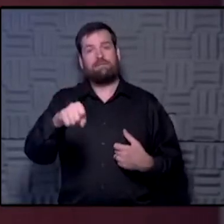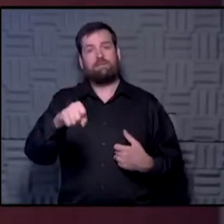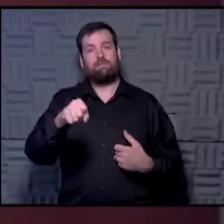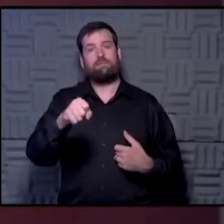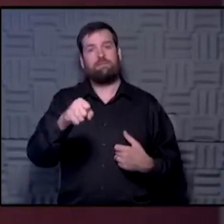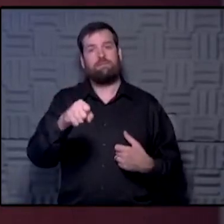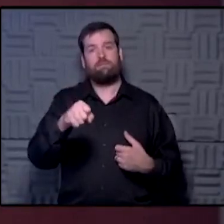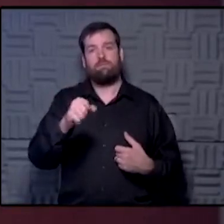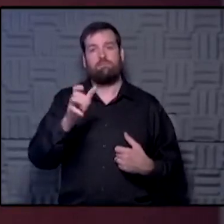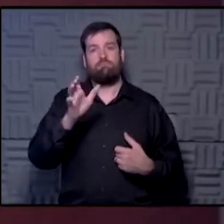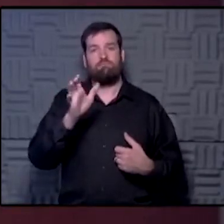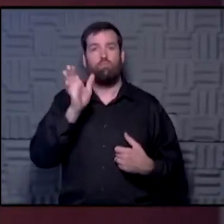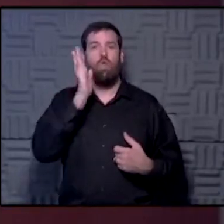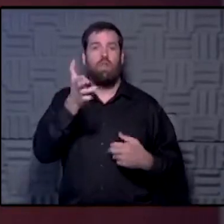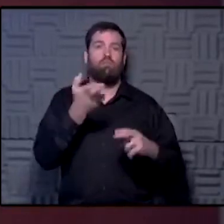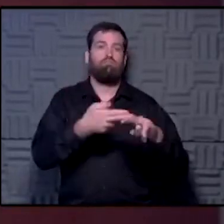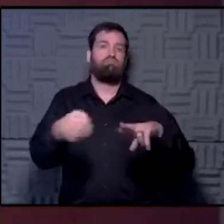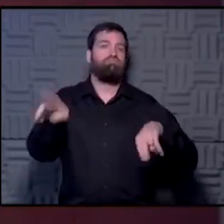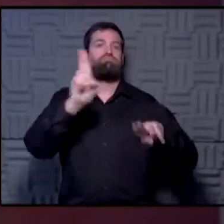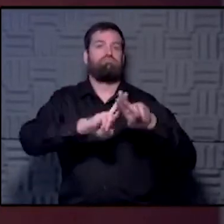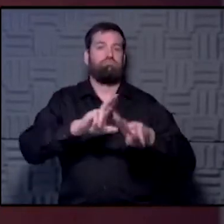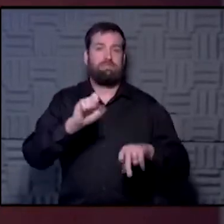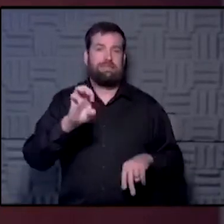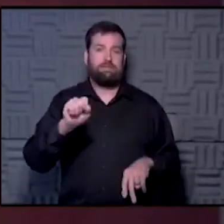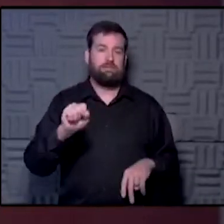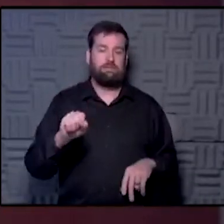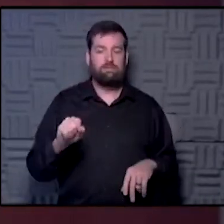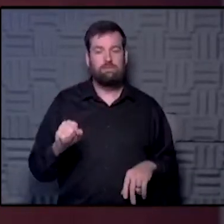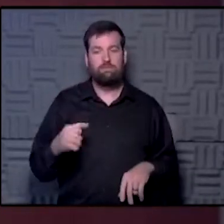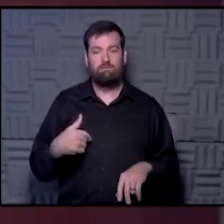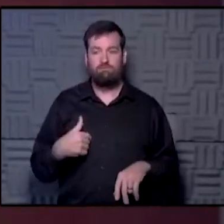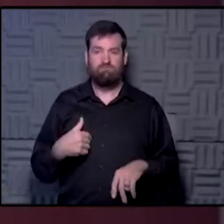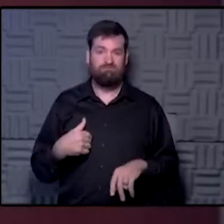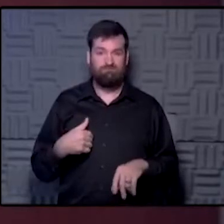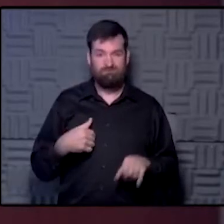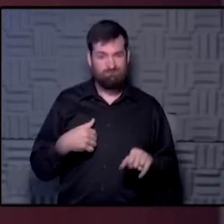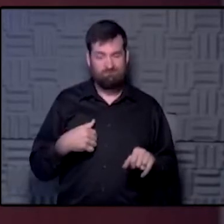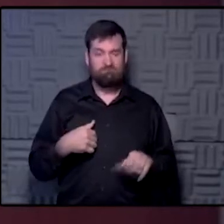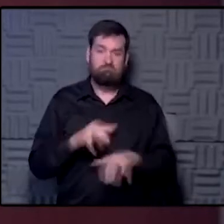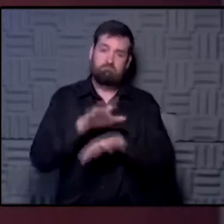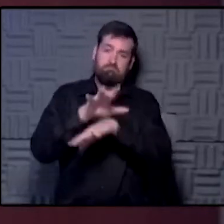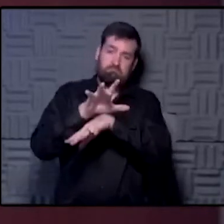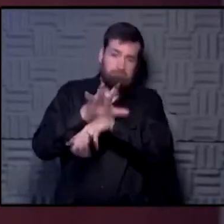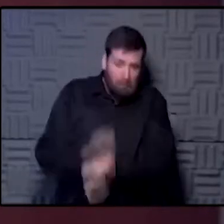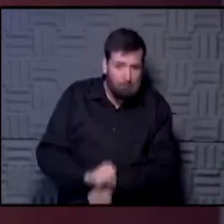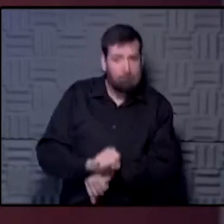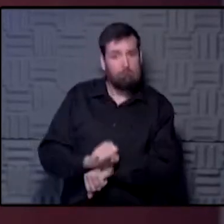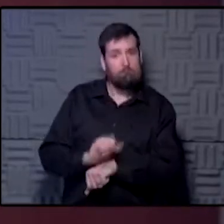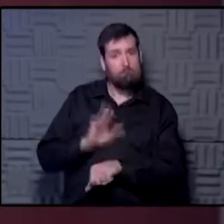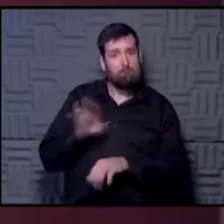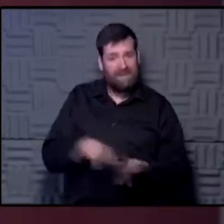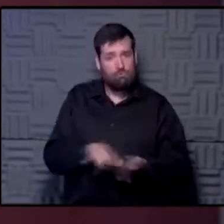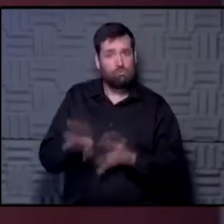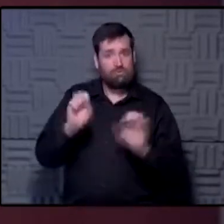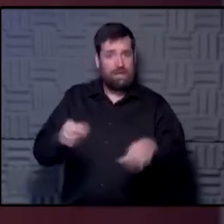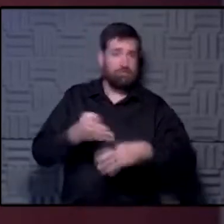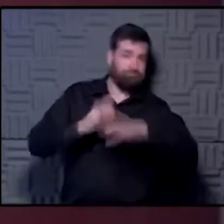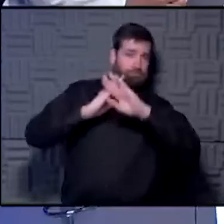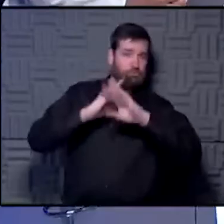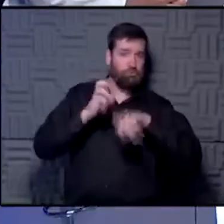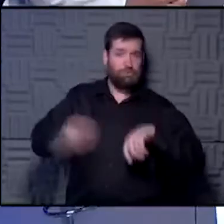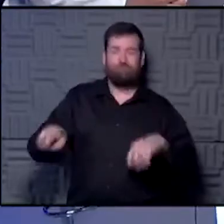an increase just because I don't think we've completely mastered the behaviors that we know can prevent